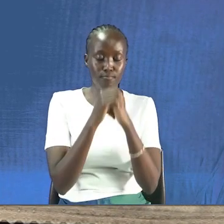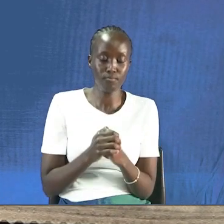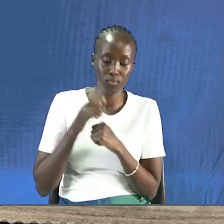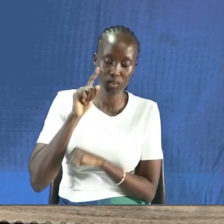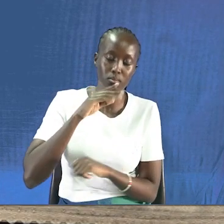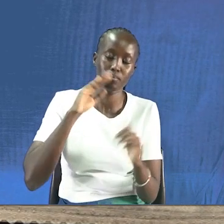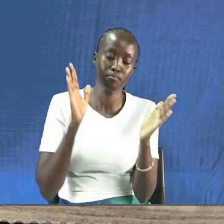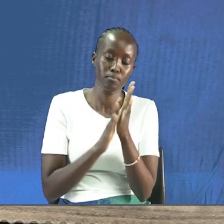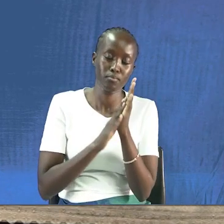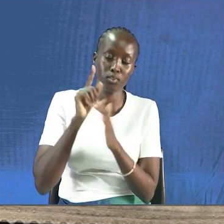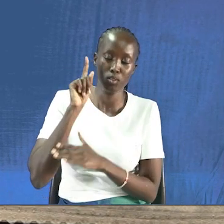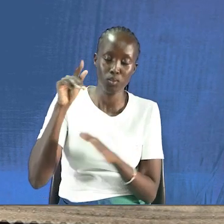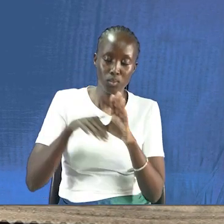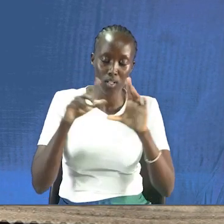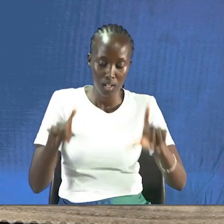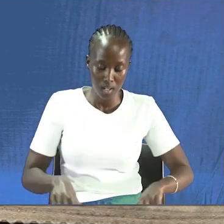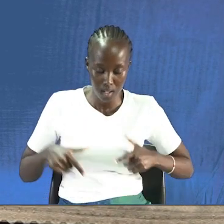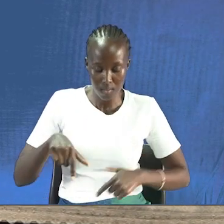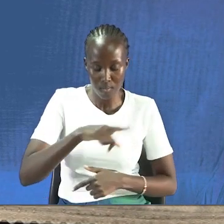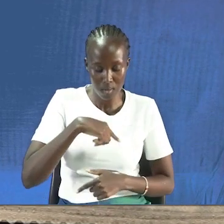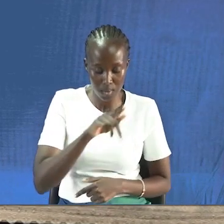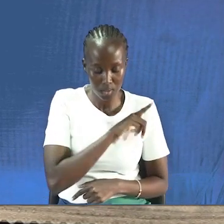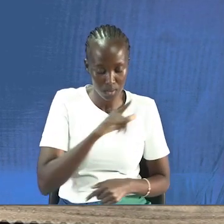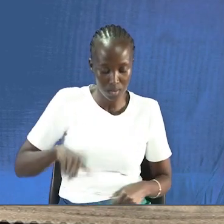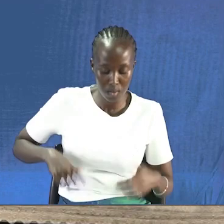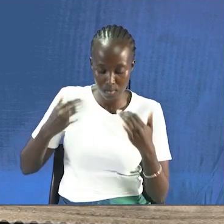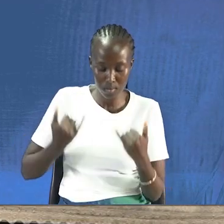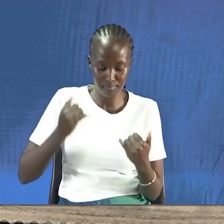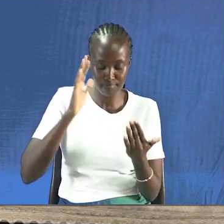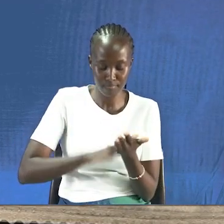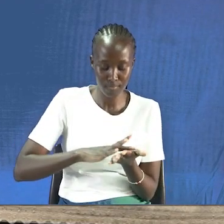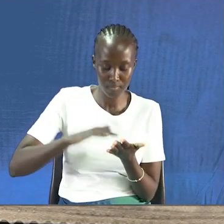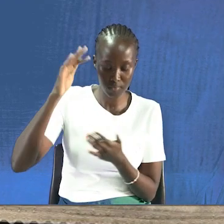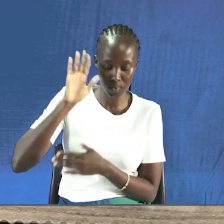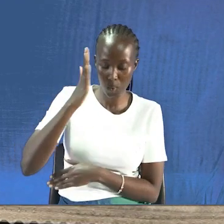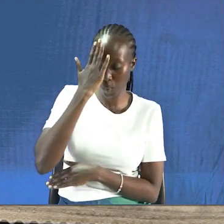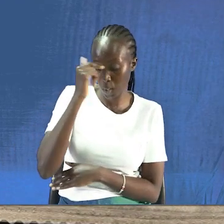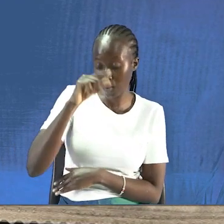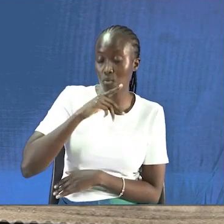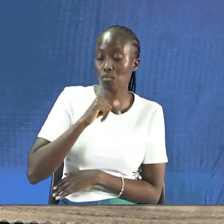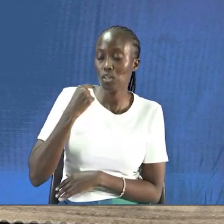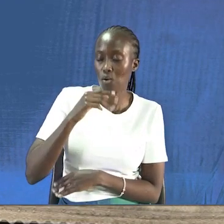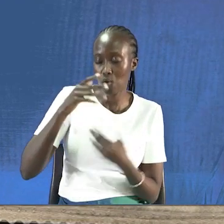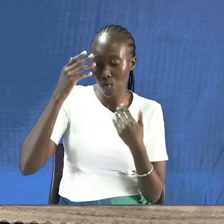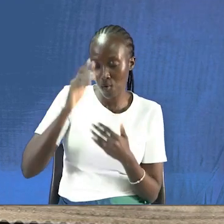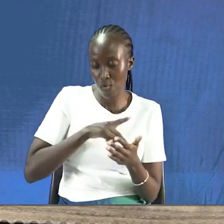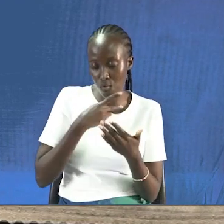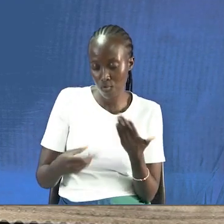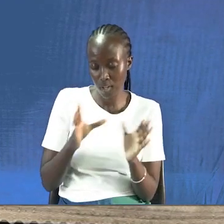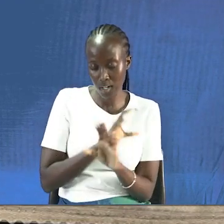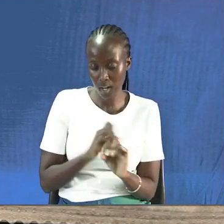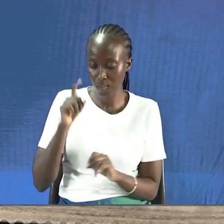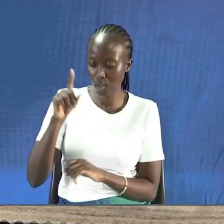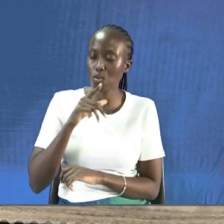to praise you for who you are in our lives. We are here to glorify you because you are a Father who never fails. You are a